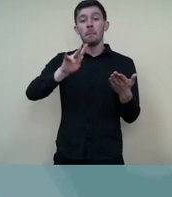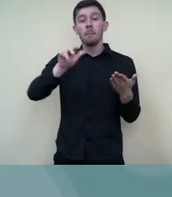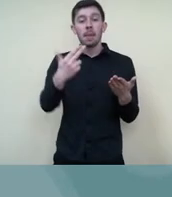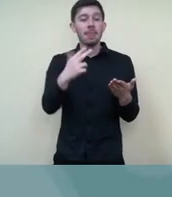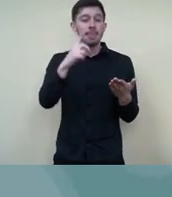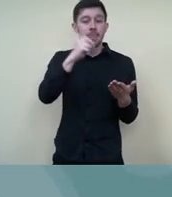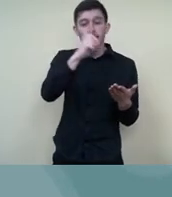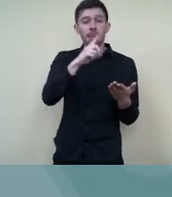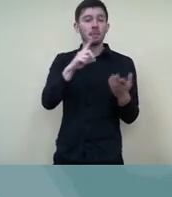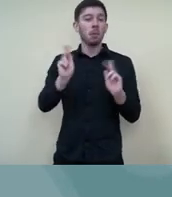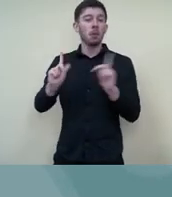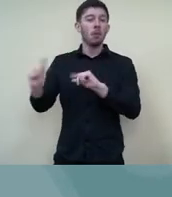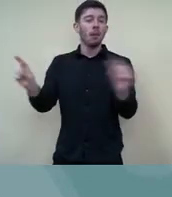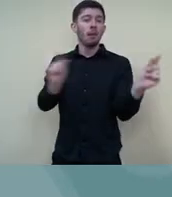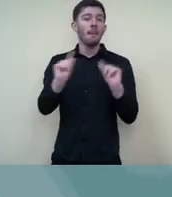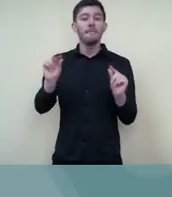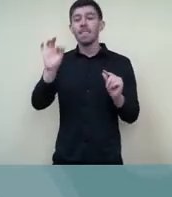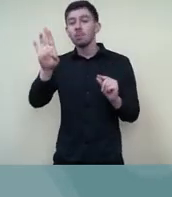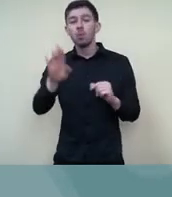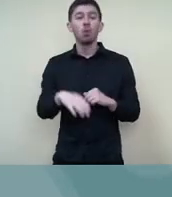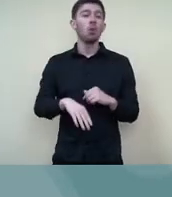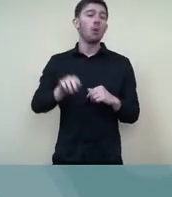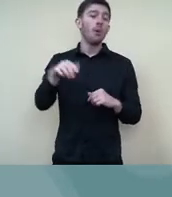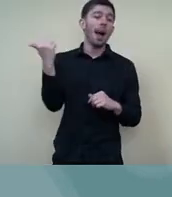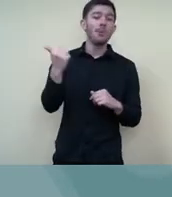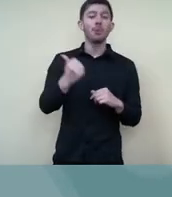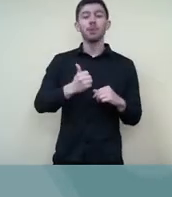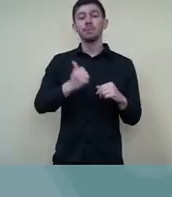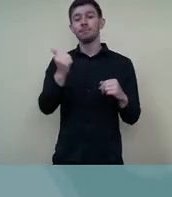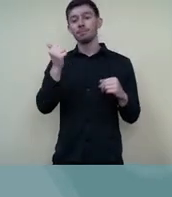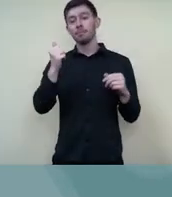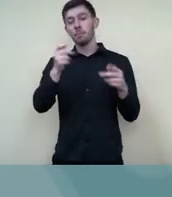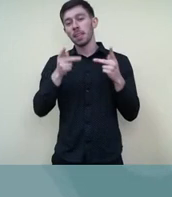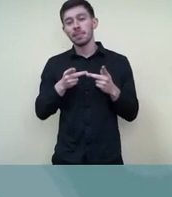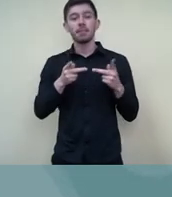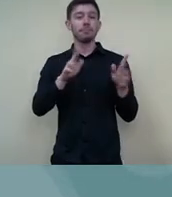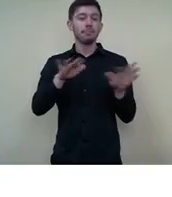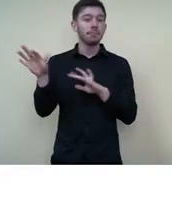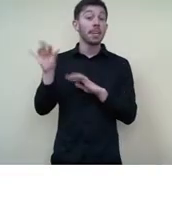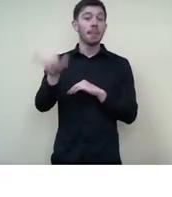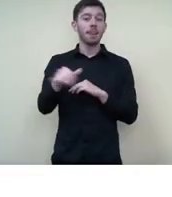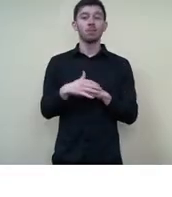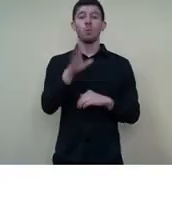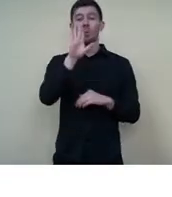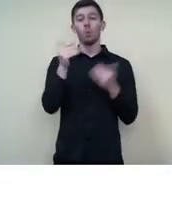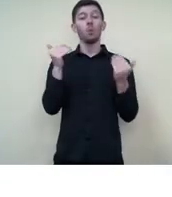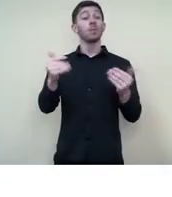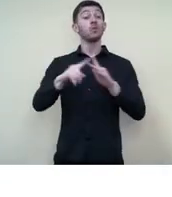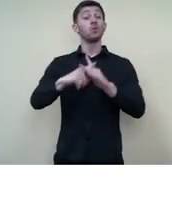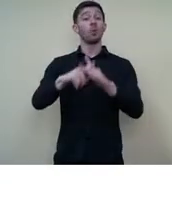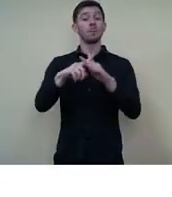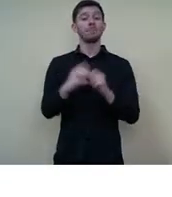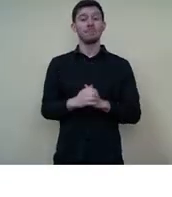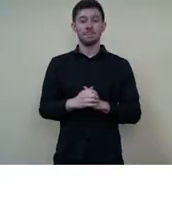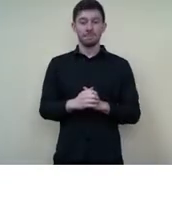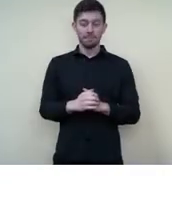going around, either on Facebook or different sources of misinformation. So let's get started.